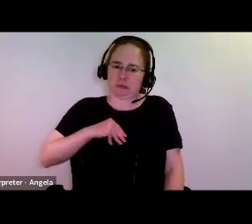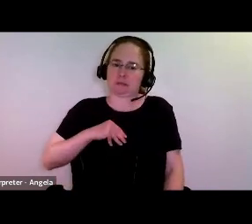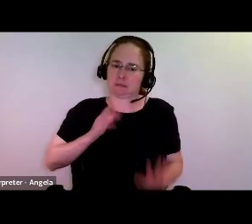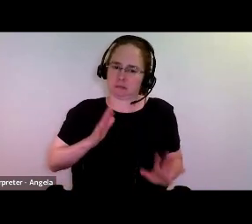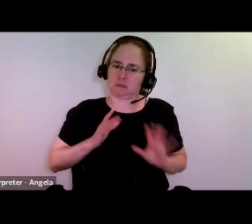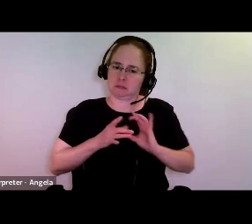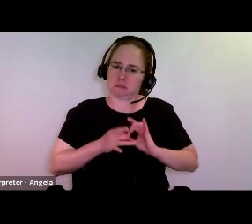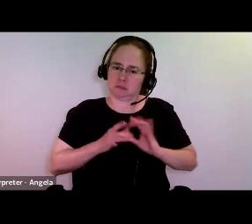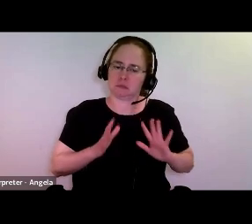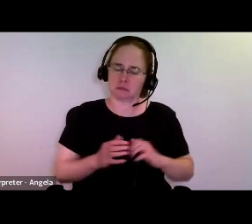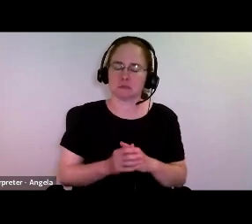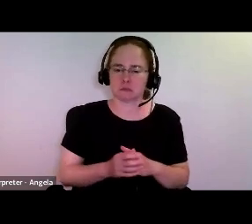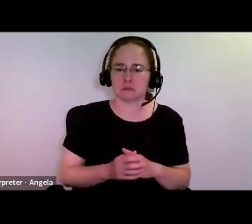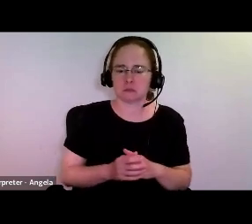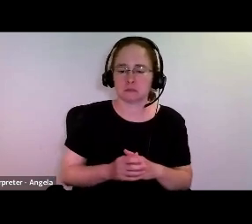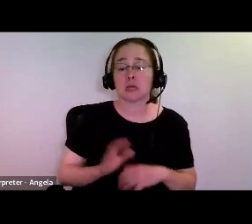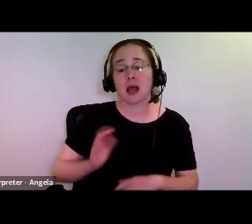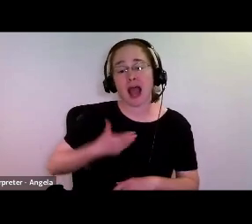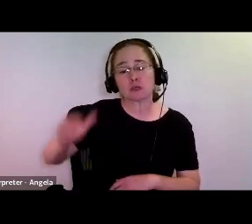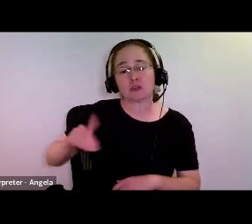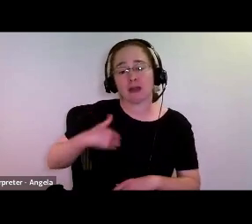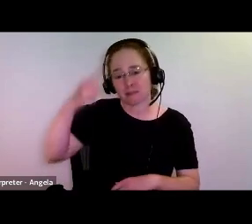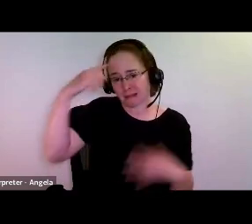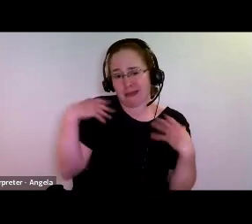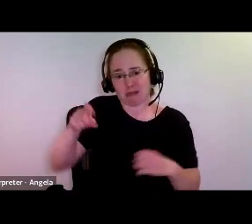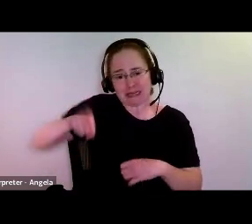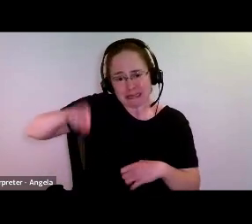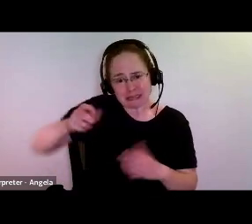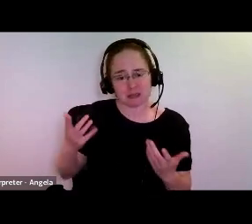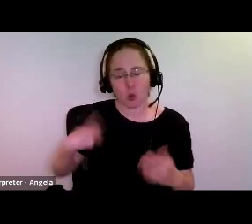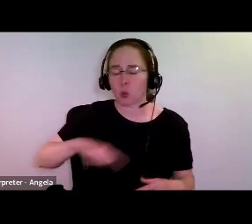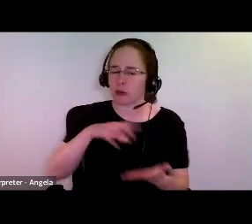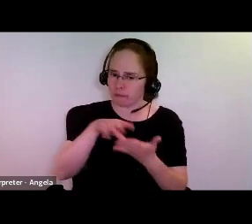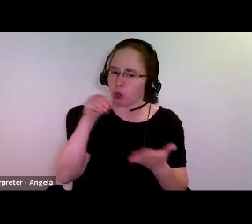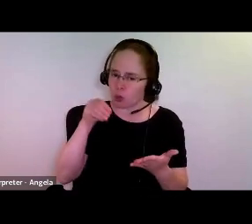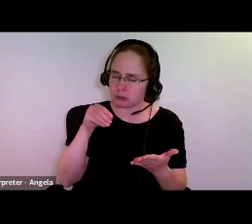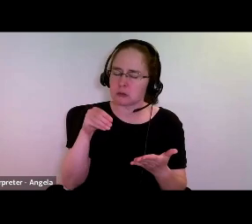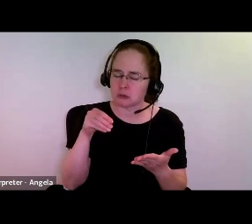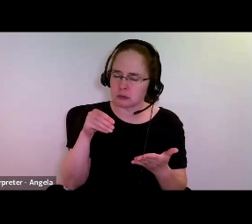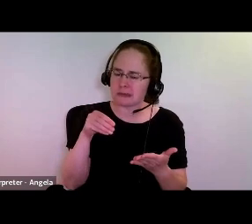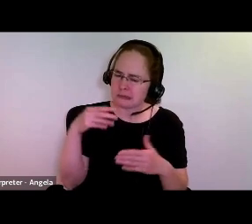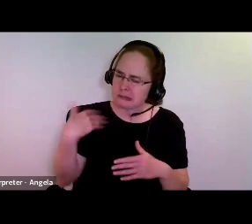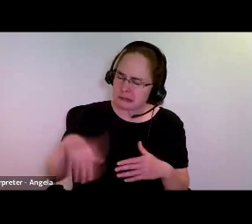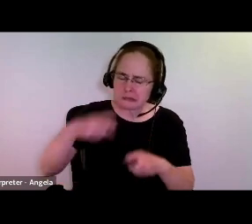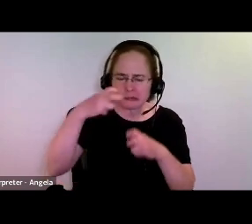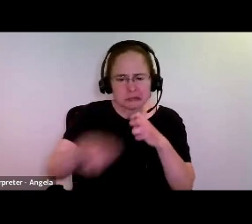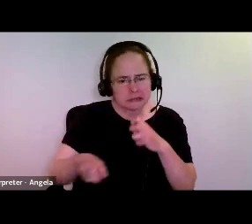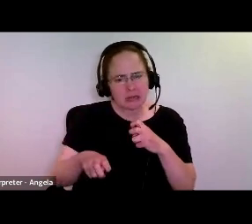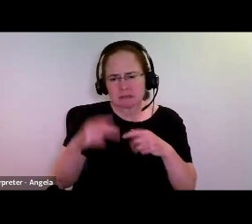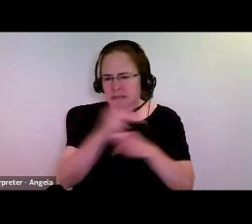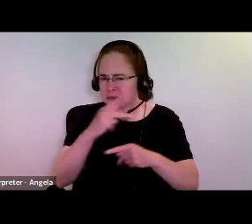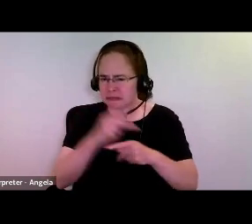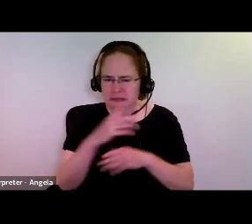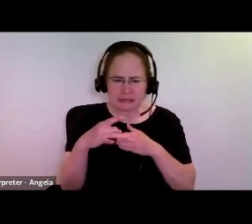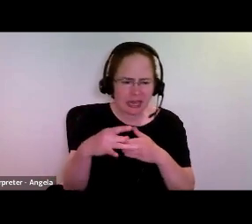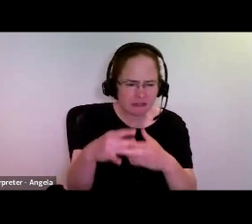As parents with a child with mental health needs, we have learned not only how difficult it is to navigate,